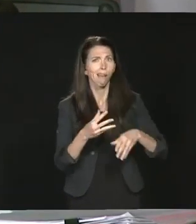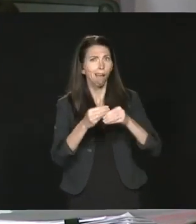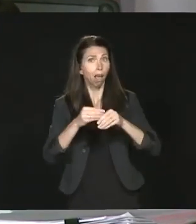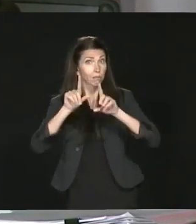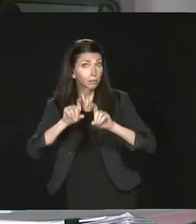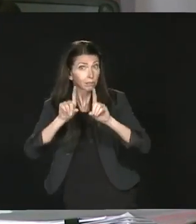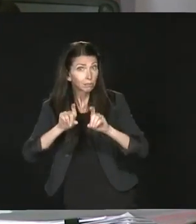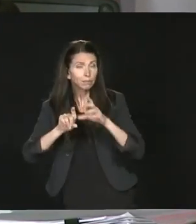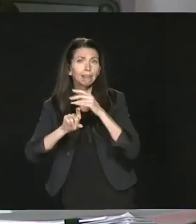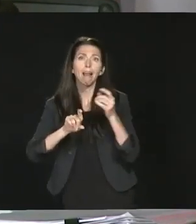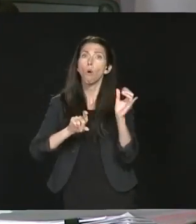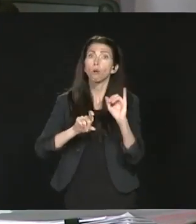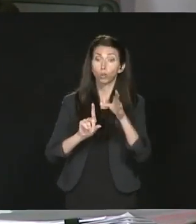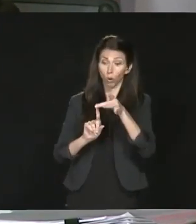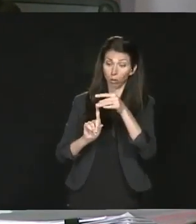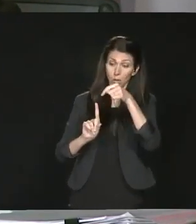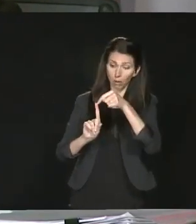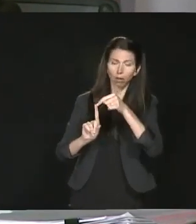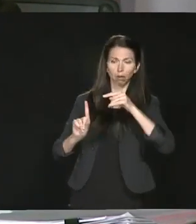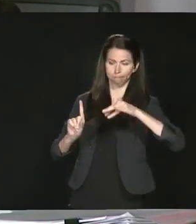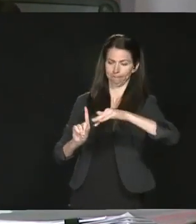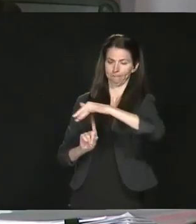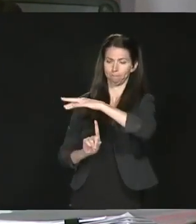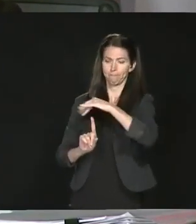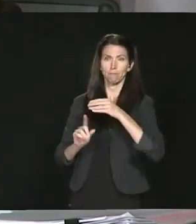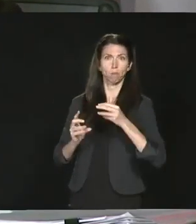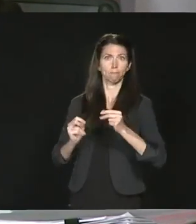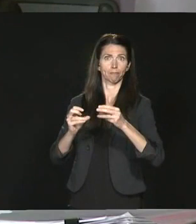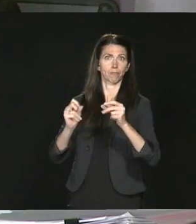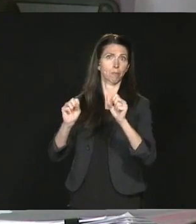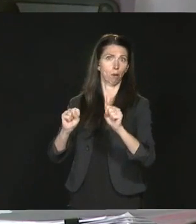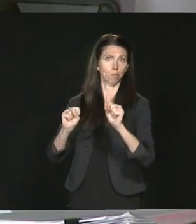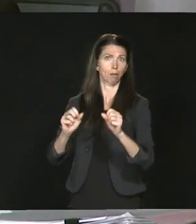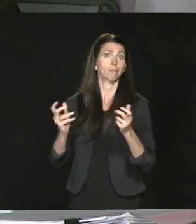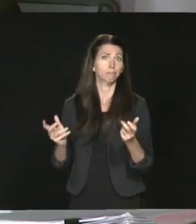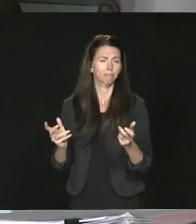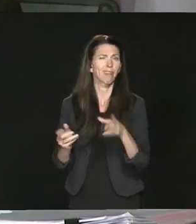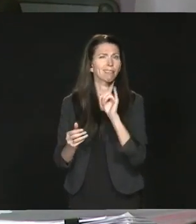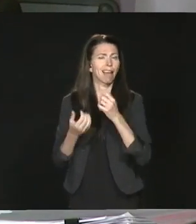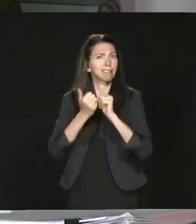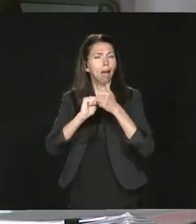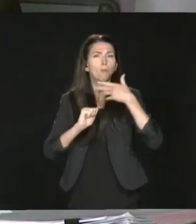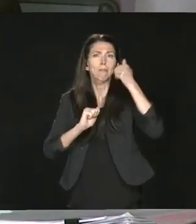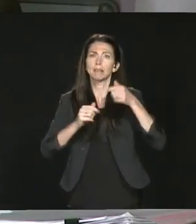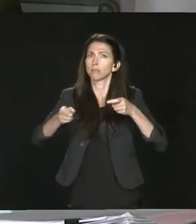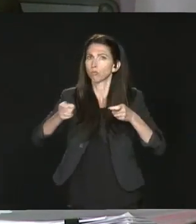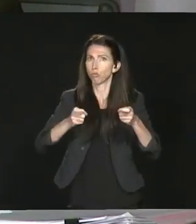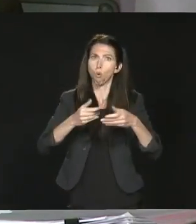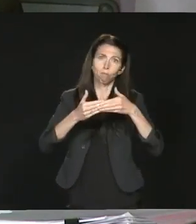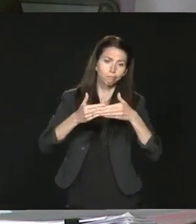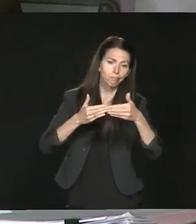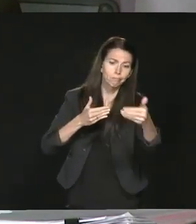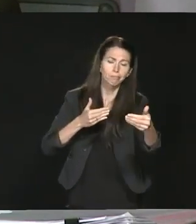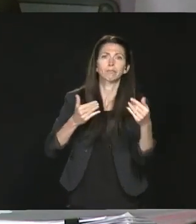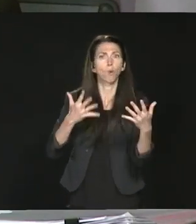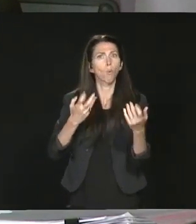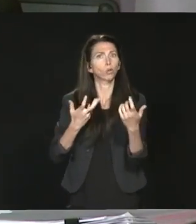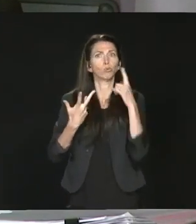as quickly as possible, is a key part of our control strategy as we move forward to stop new chains of transmission from